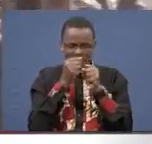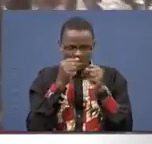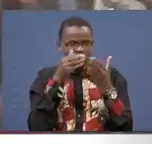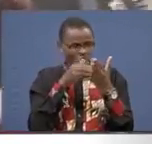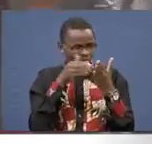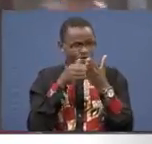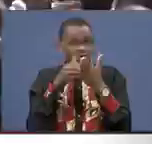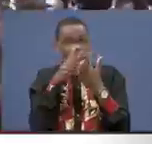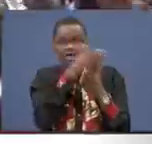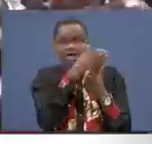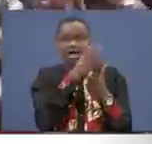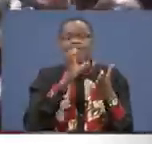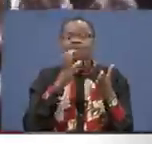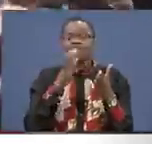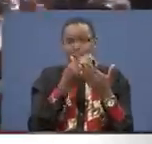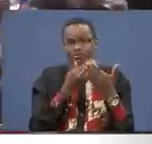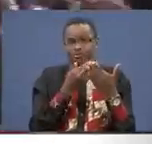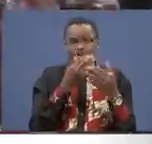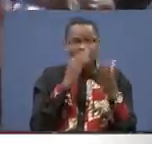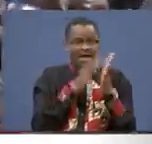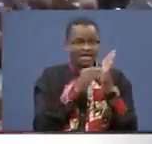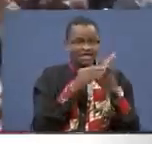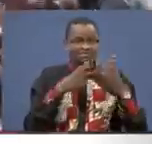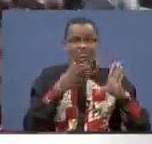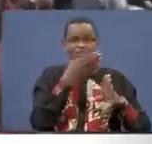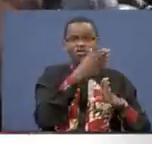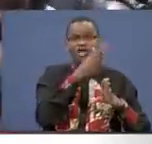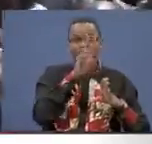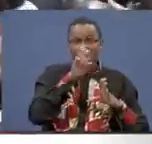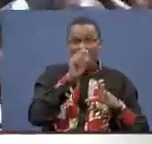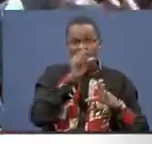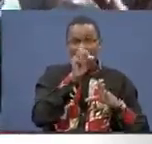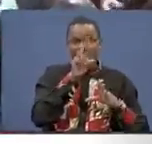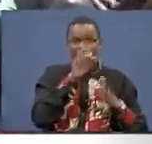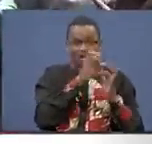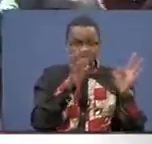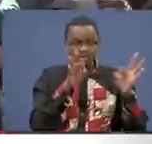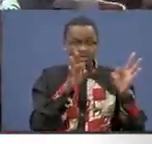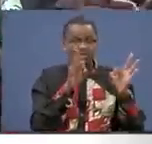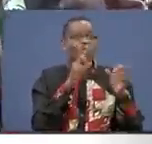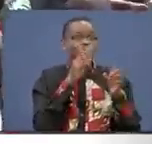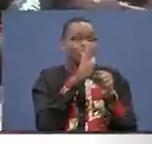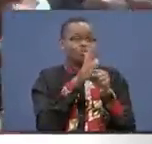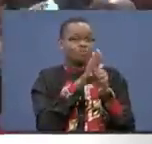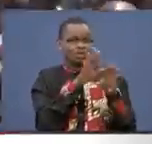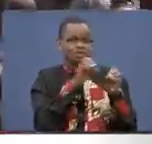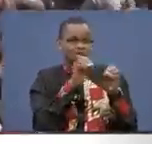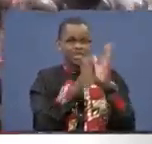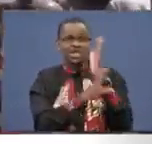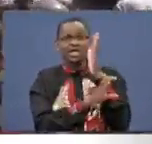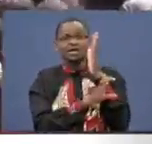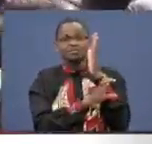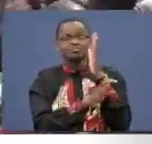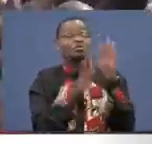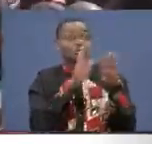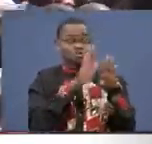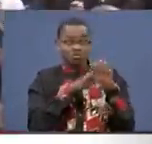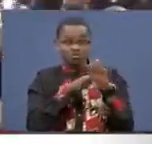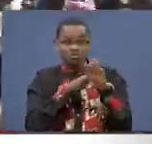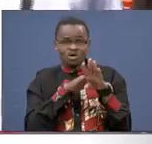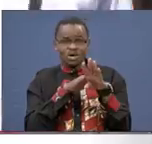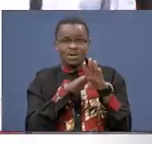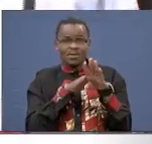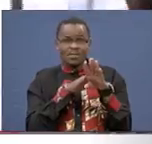in the county before addressing residents at the Migori Stadium, promised to take the country to prosperity by